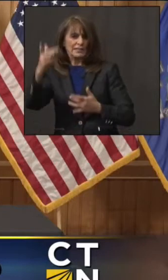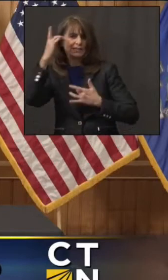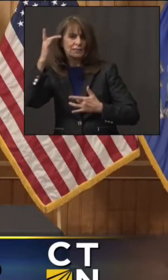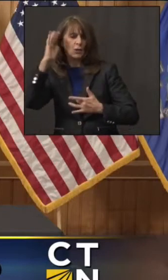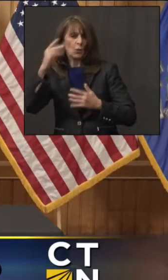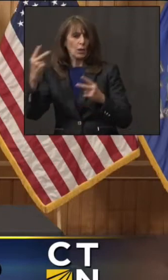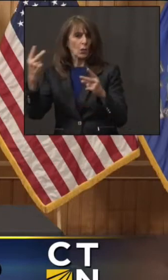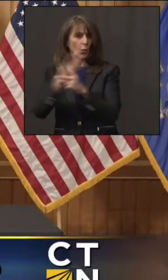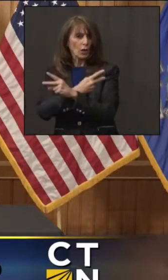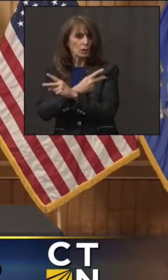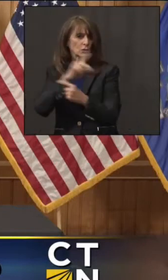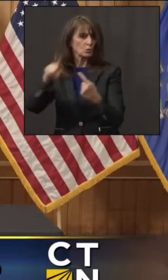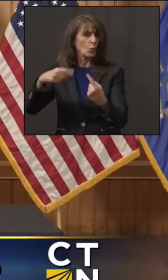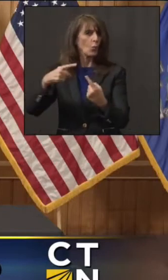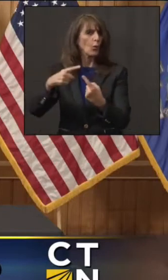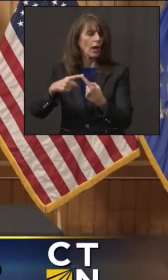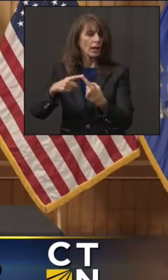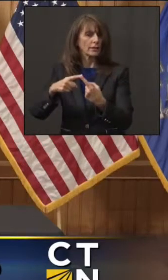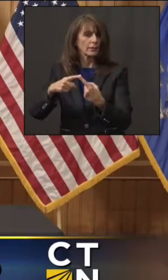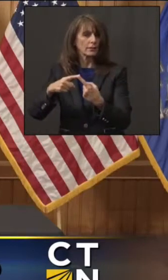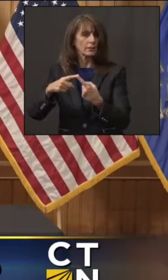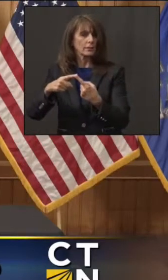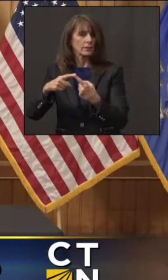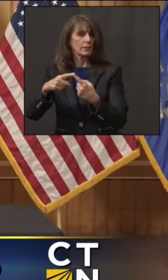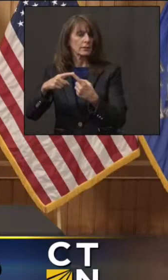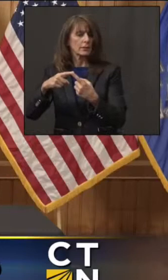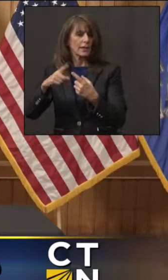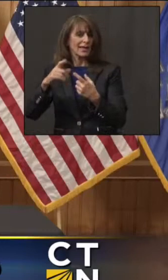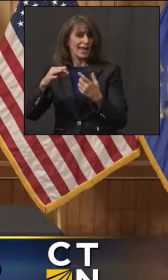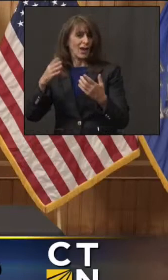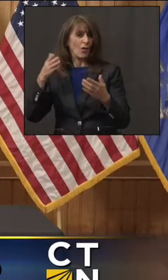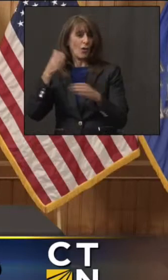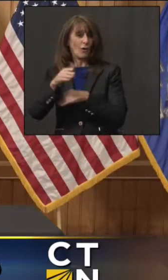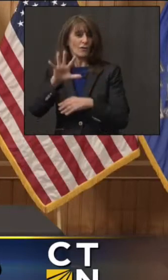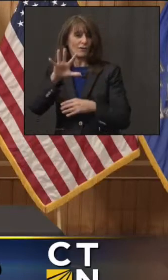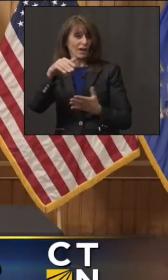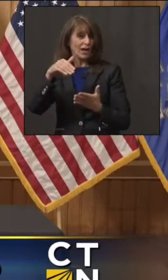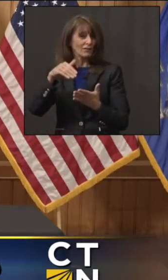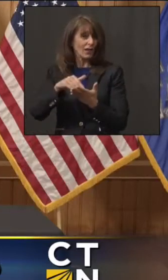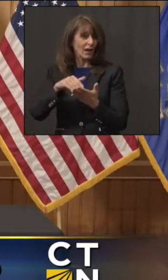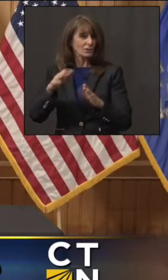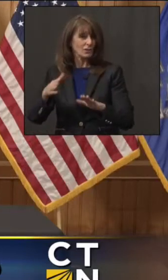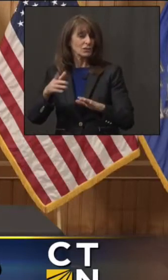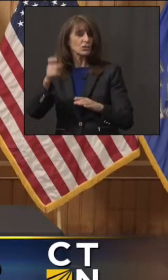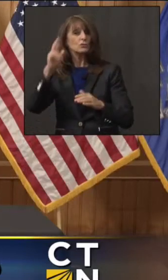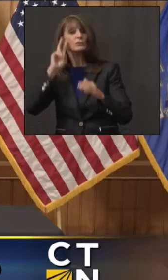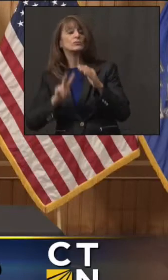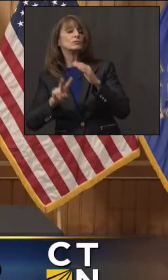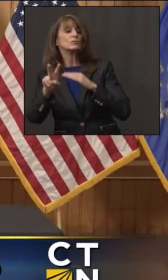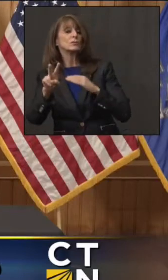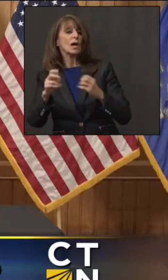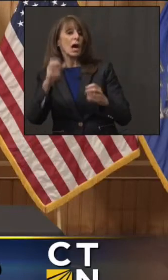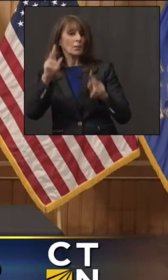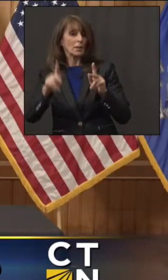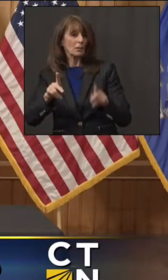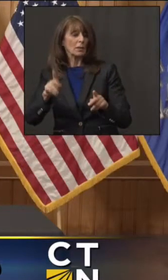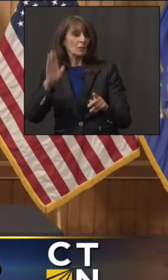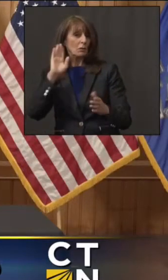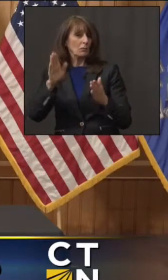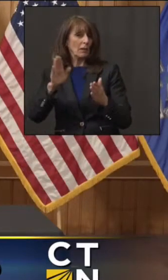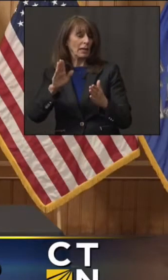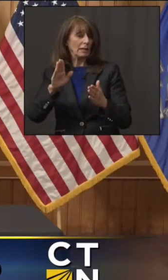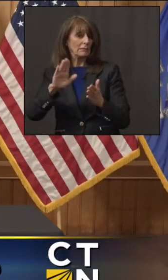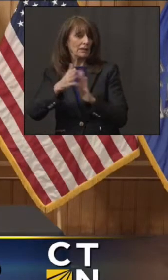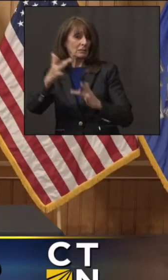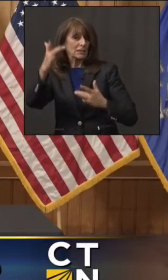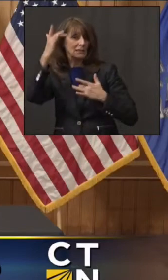And with the state today tragically surpassing 5,000, do you have a projection for how many people we might get sick or